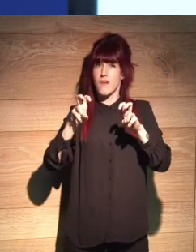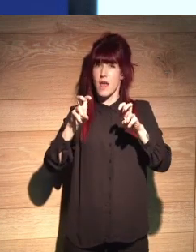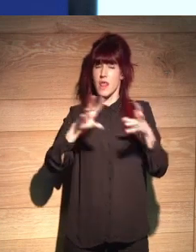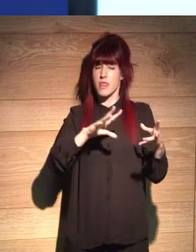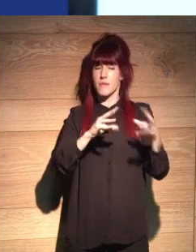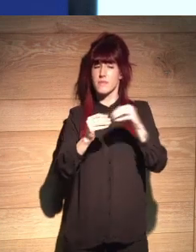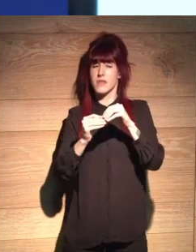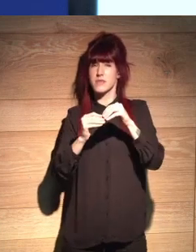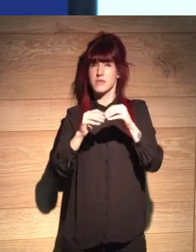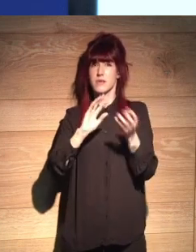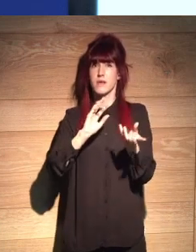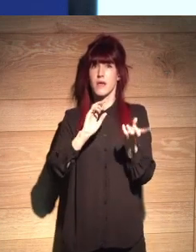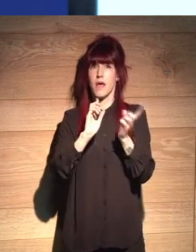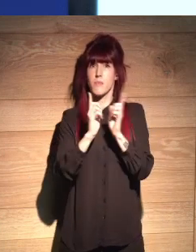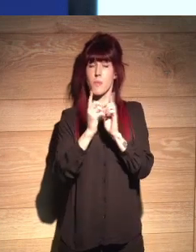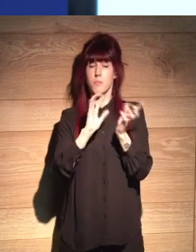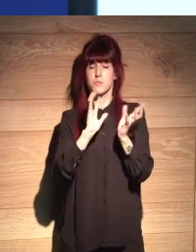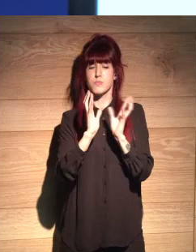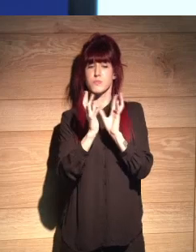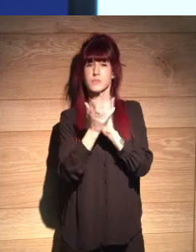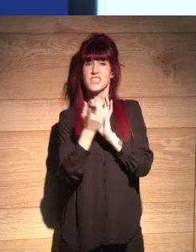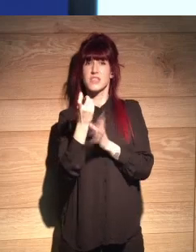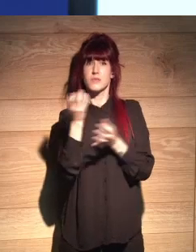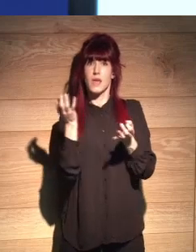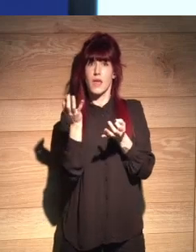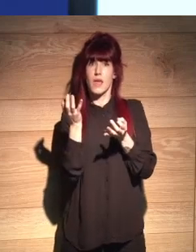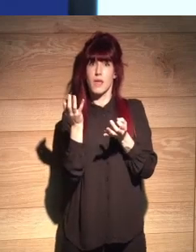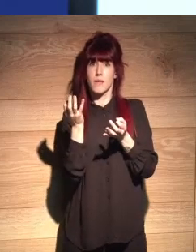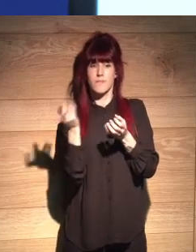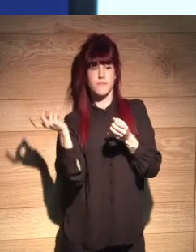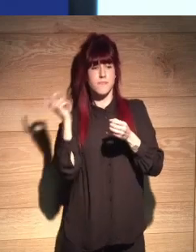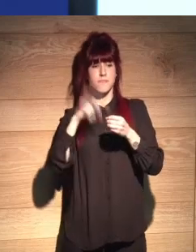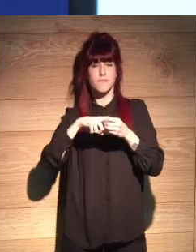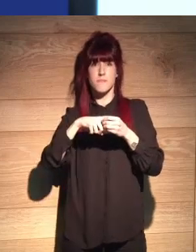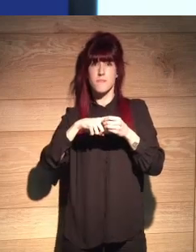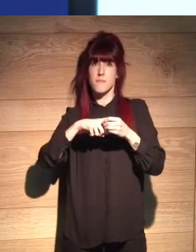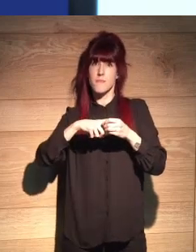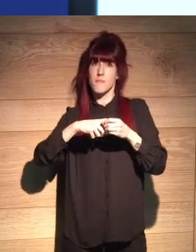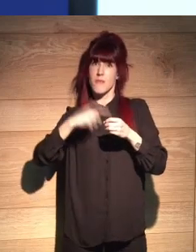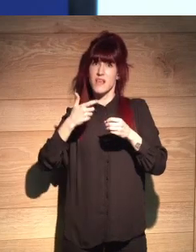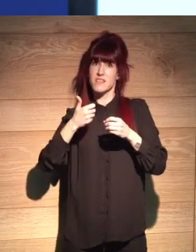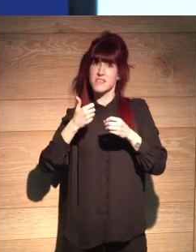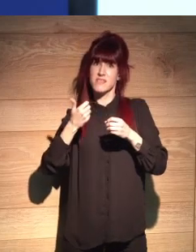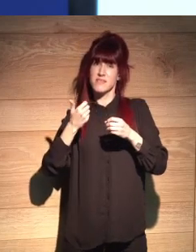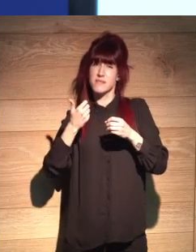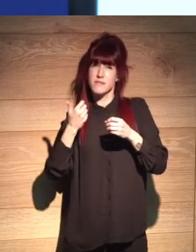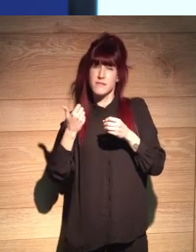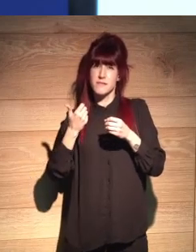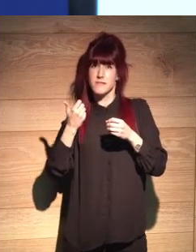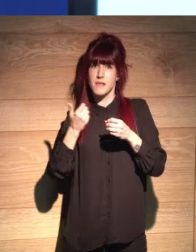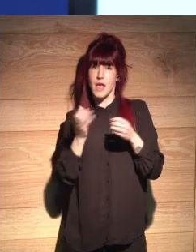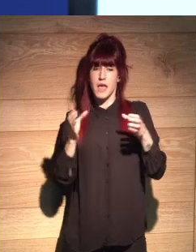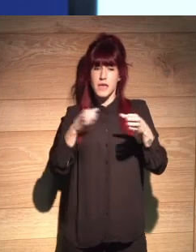change, we need to bring in more perspectives. We need more diverse teams working